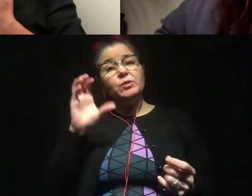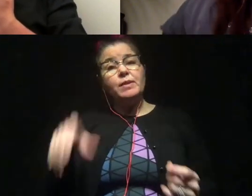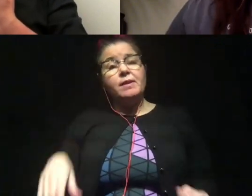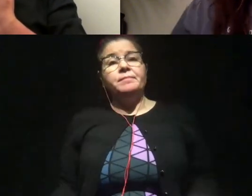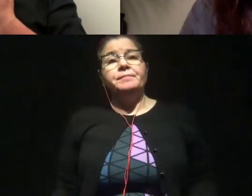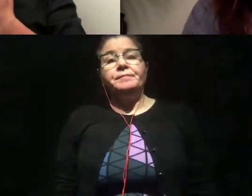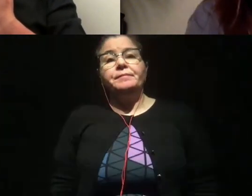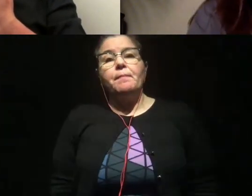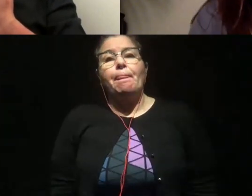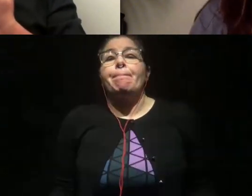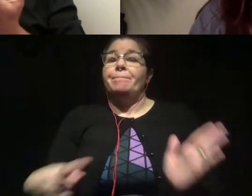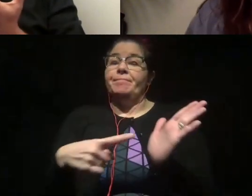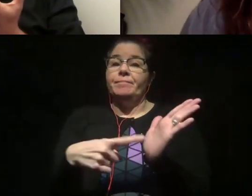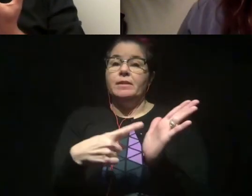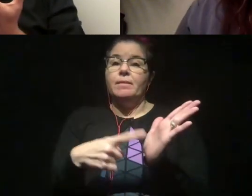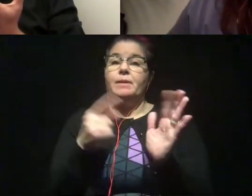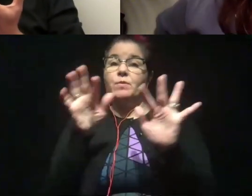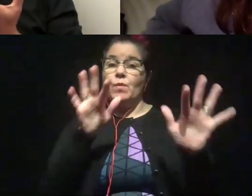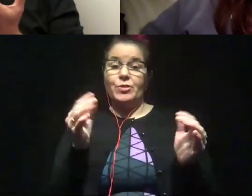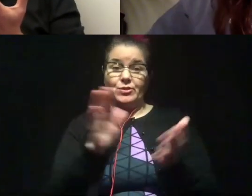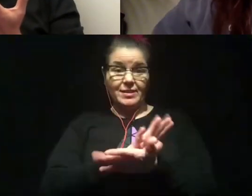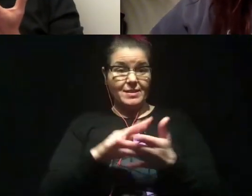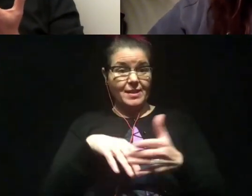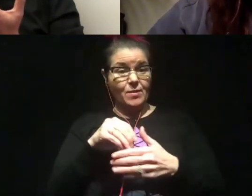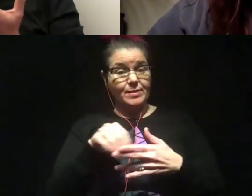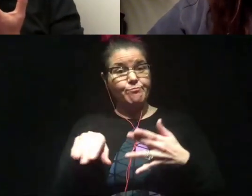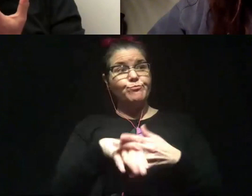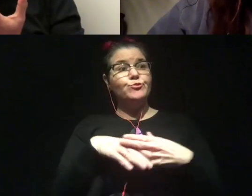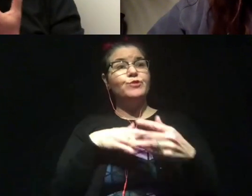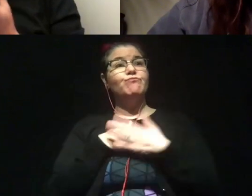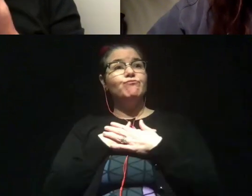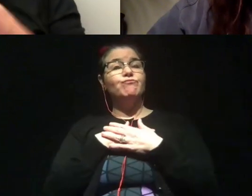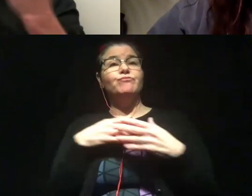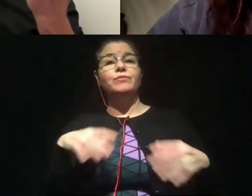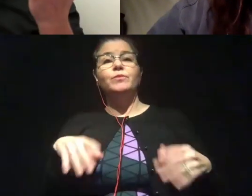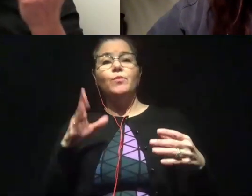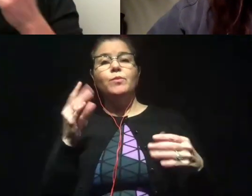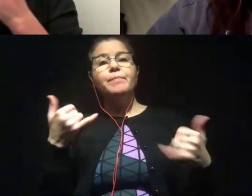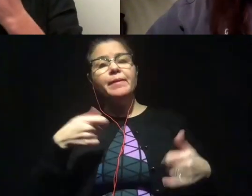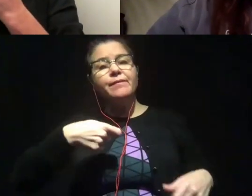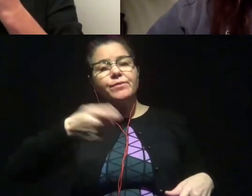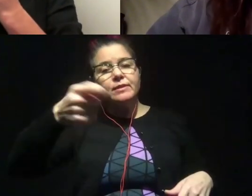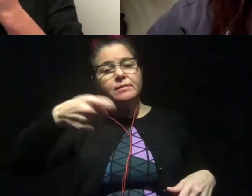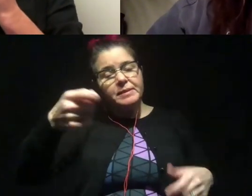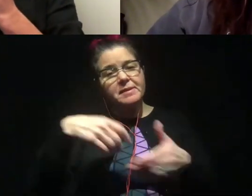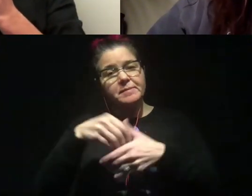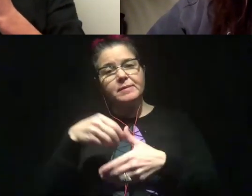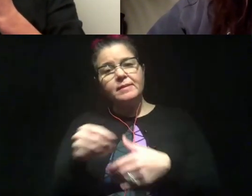that. Sometimes if the weather's nice and we've got a bit of a break where we're not needing to do anything, we'll play Frisbee up there.